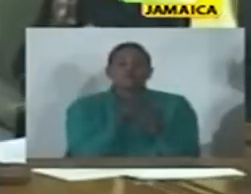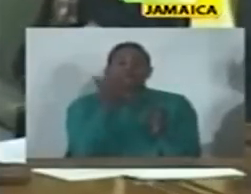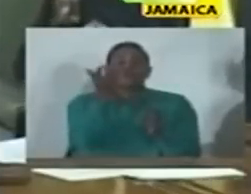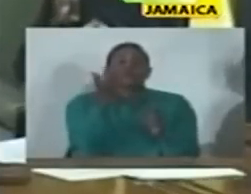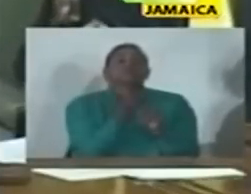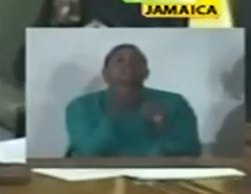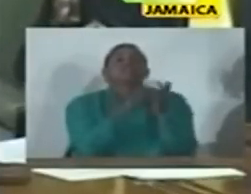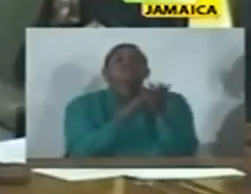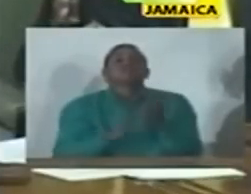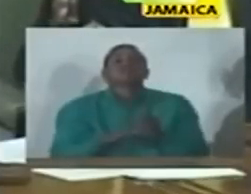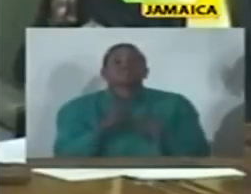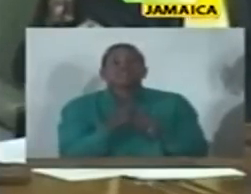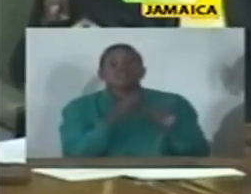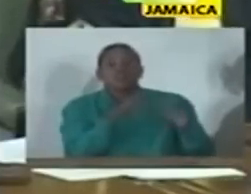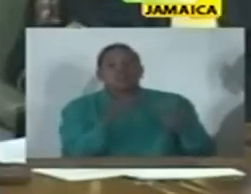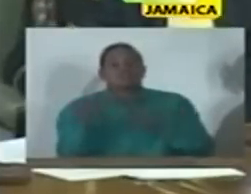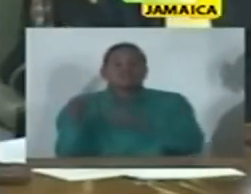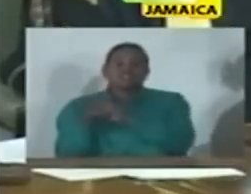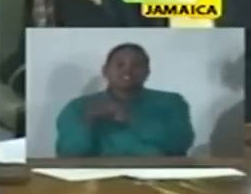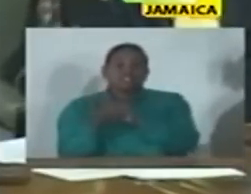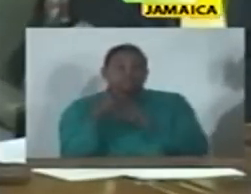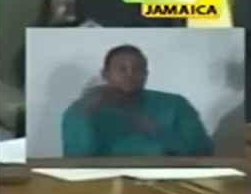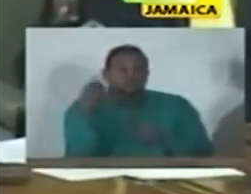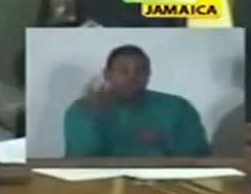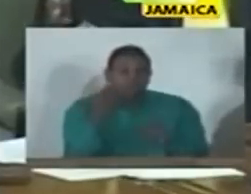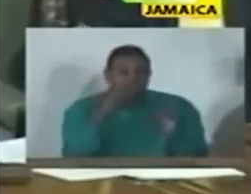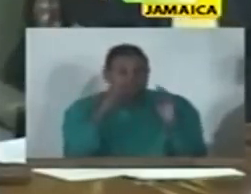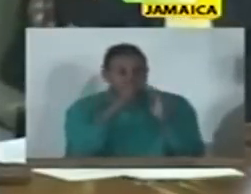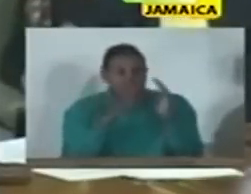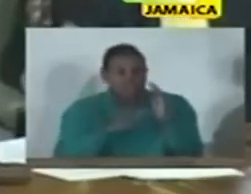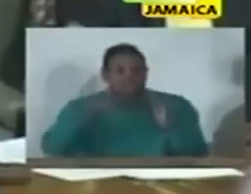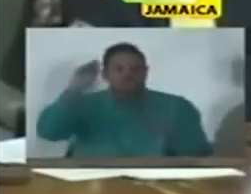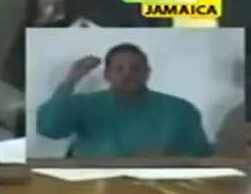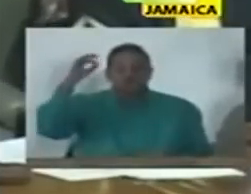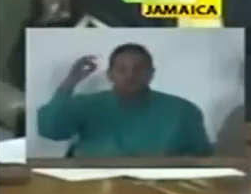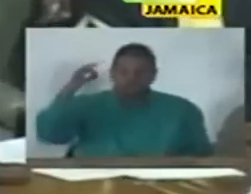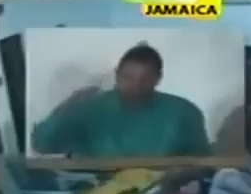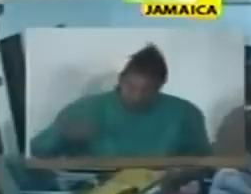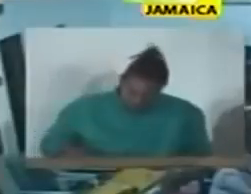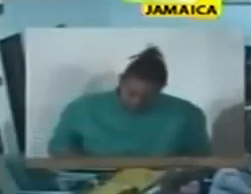Registration and Classification of Suppliers Regulations 2019.